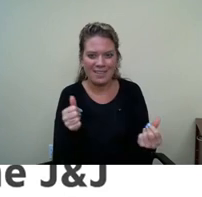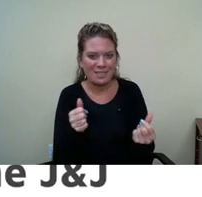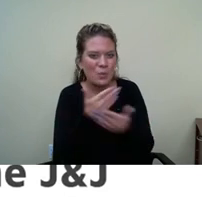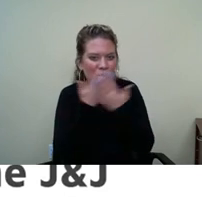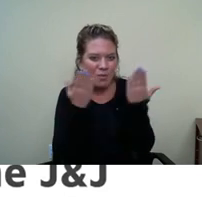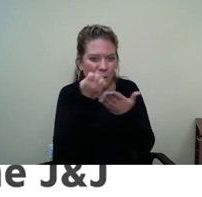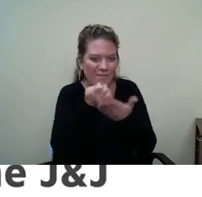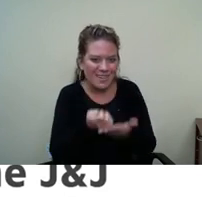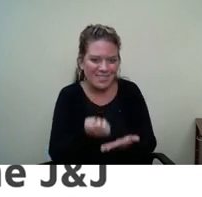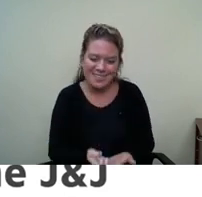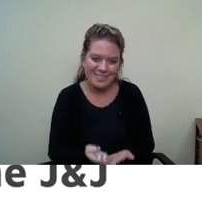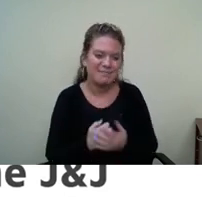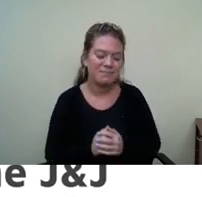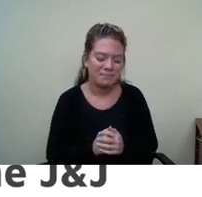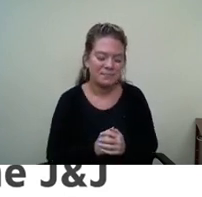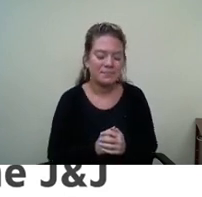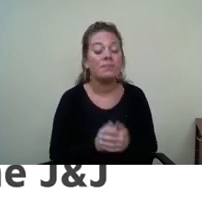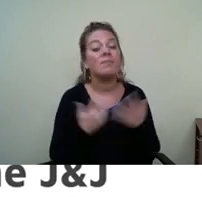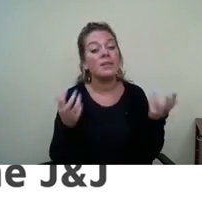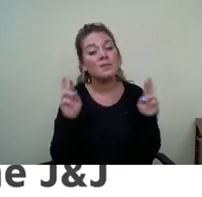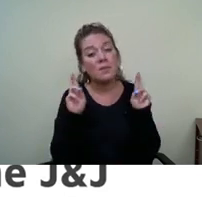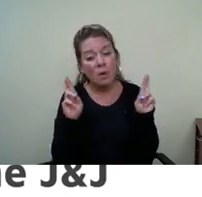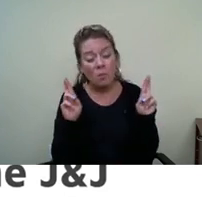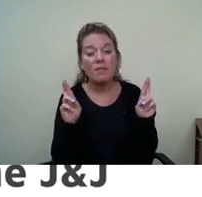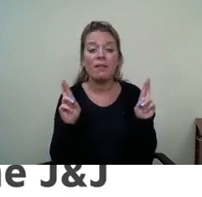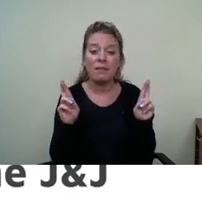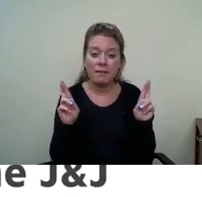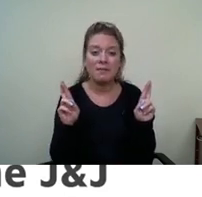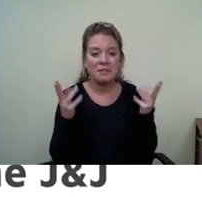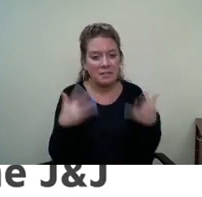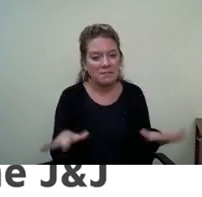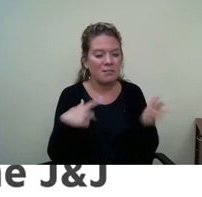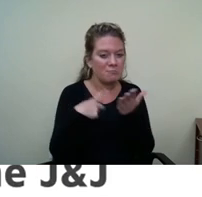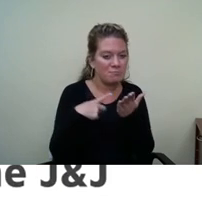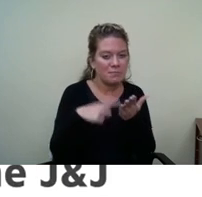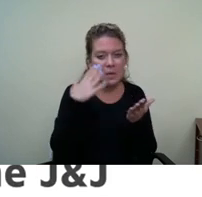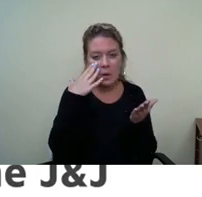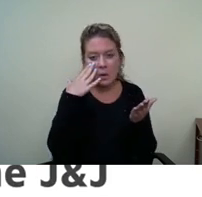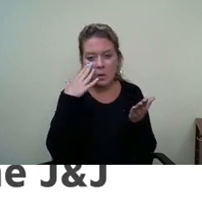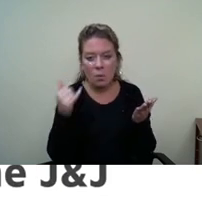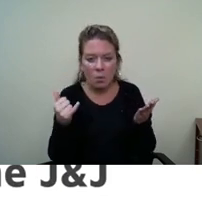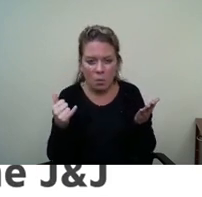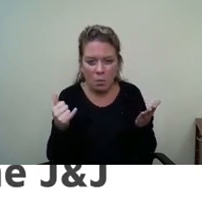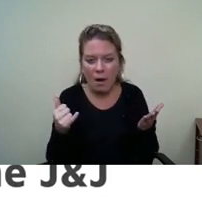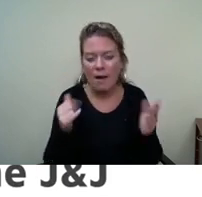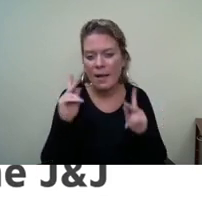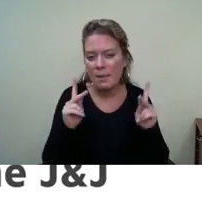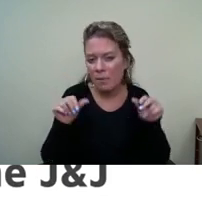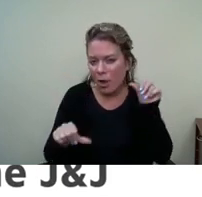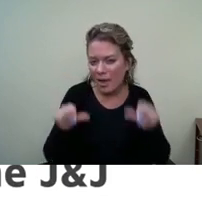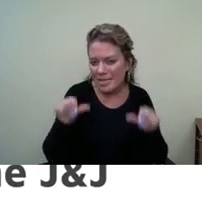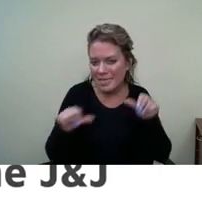to say that this is happening. And so hopefully we've kind of gotten into why are people hesitant about the vaccine, who